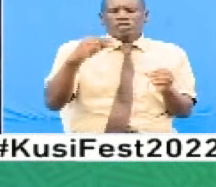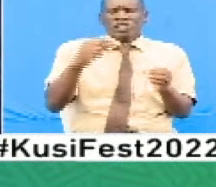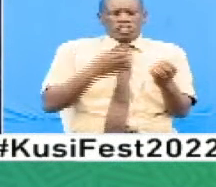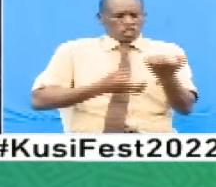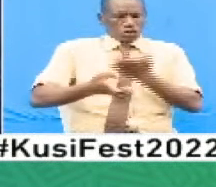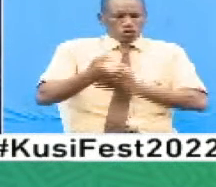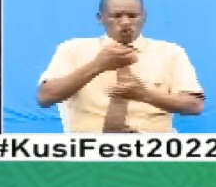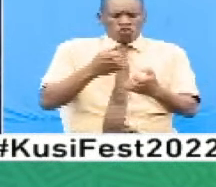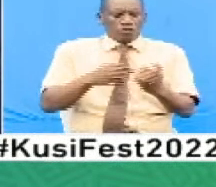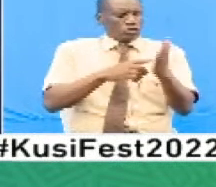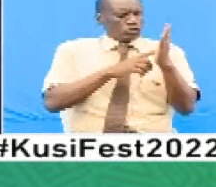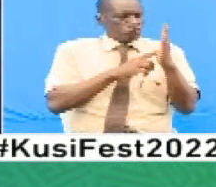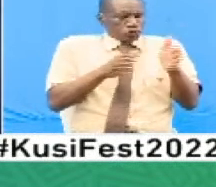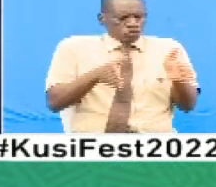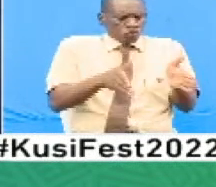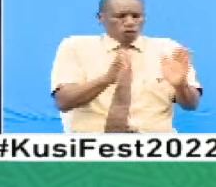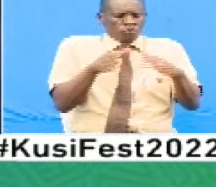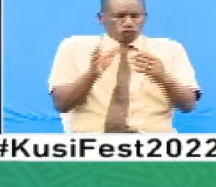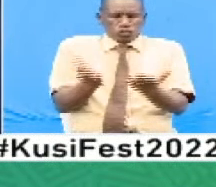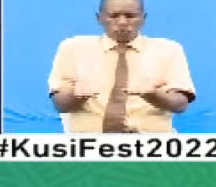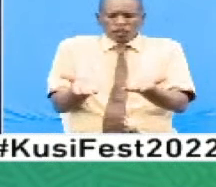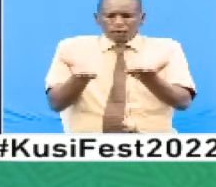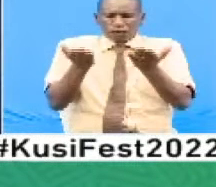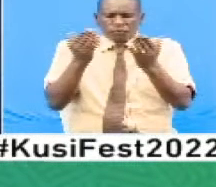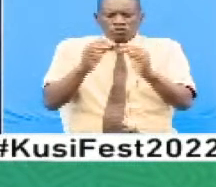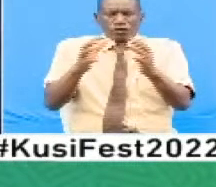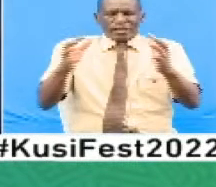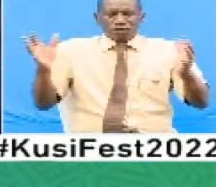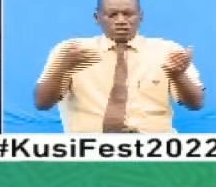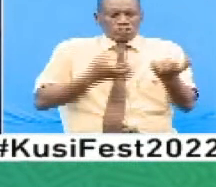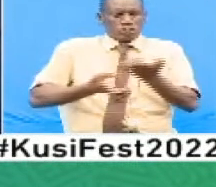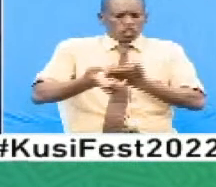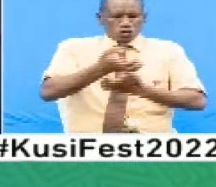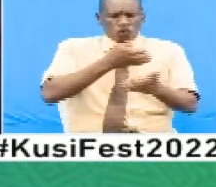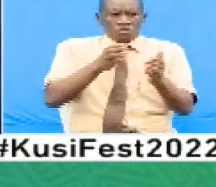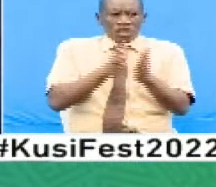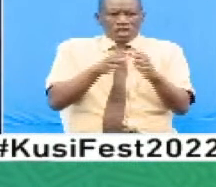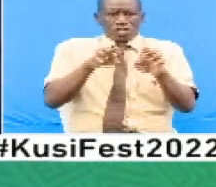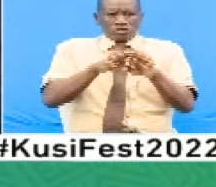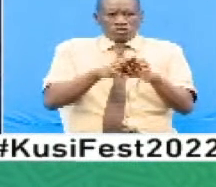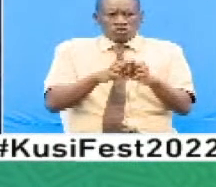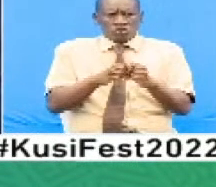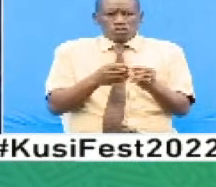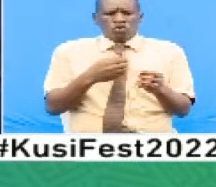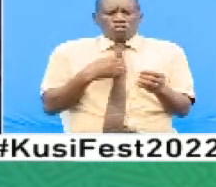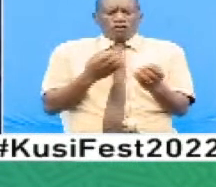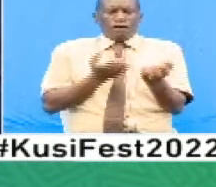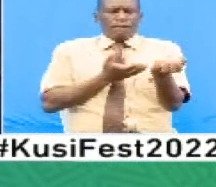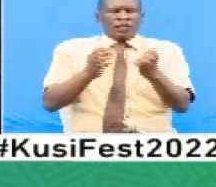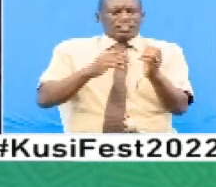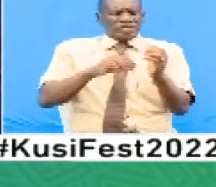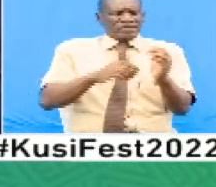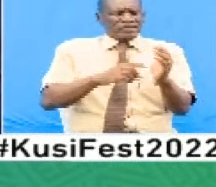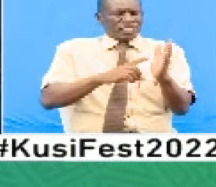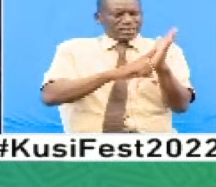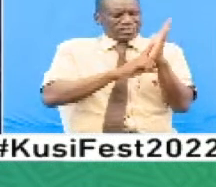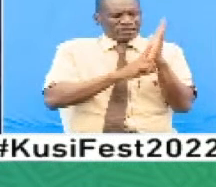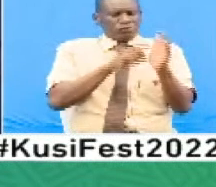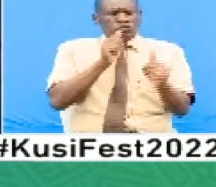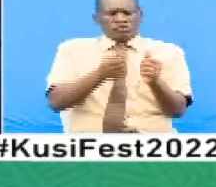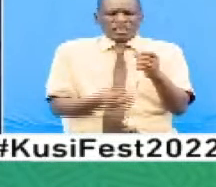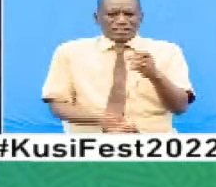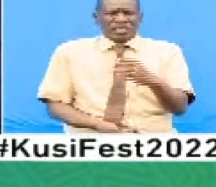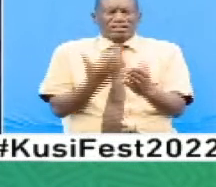economy presents opportunities to upskill, to expand economies, to build business models that create value.